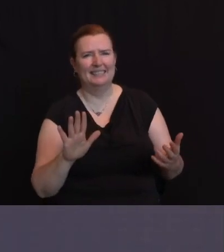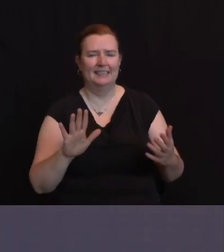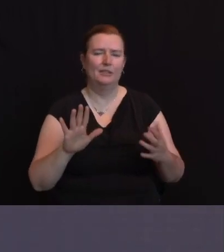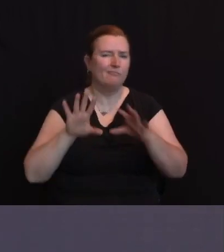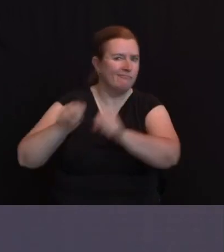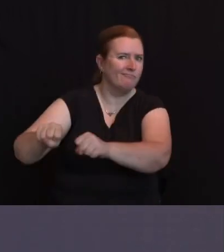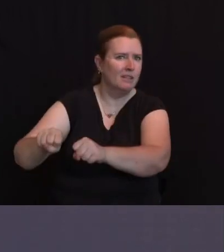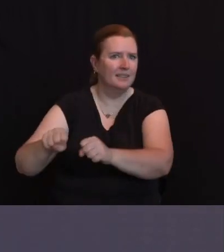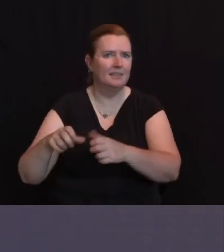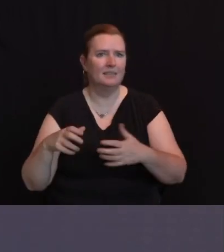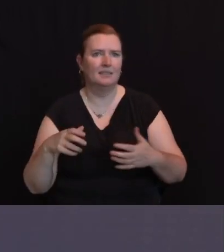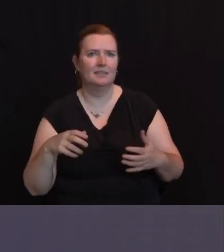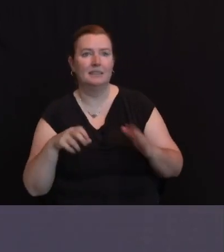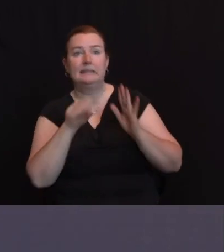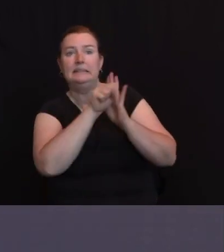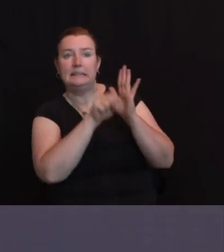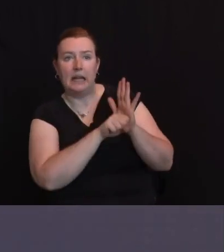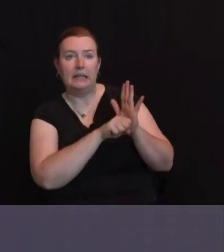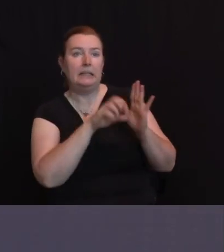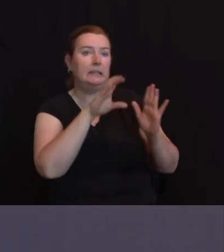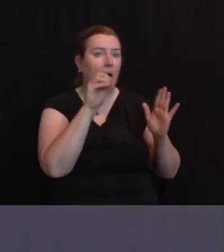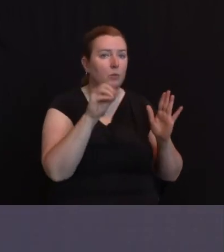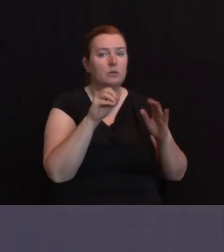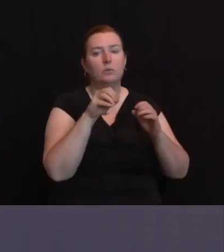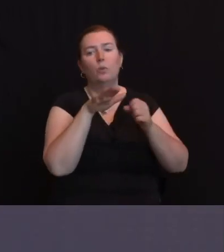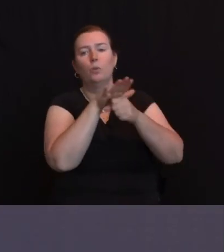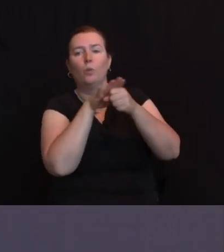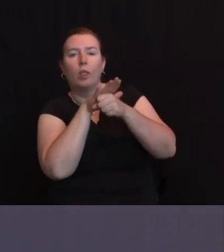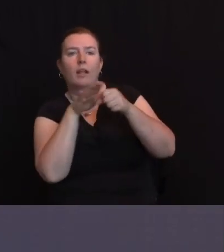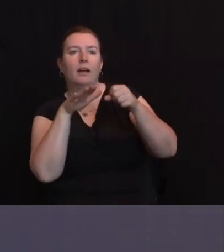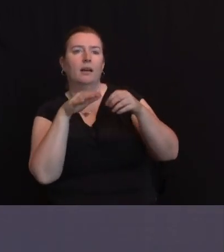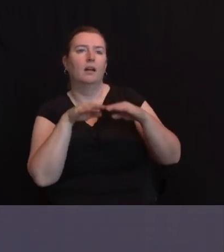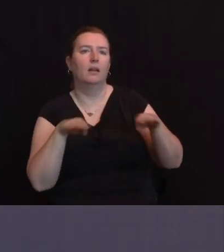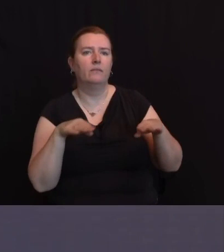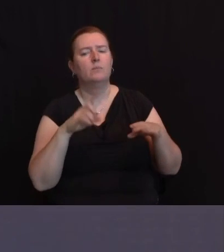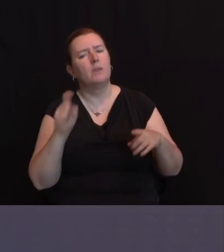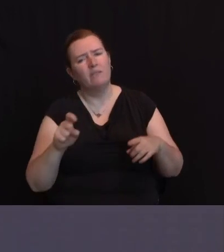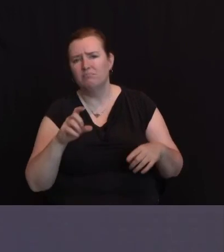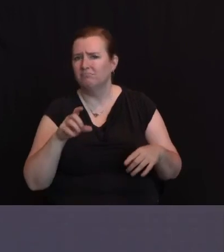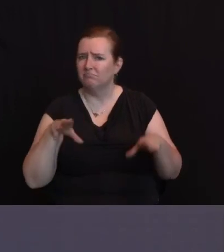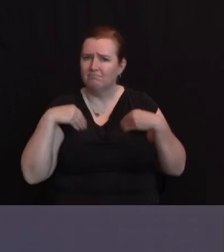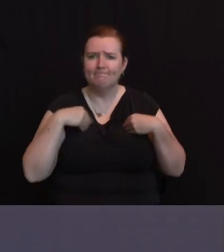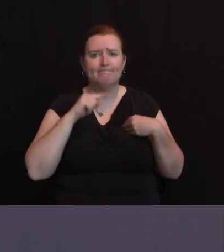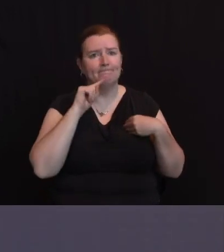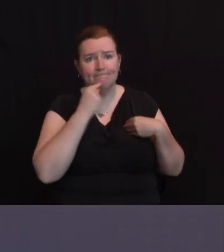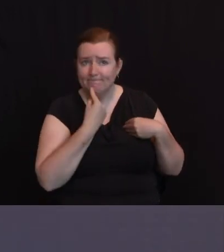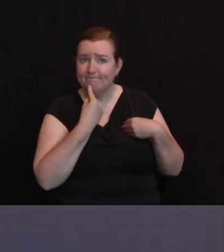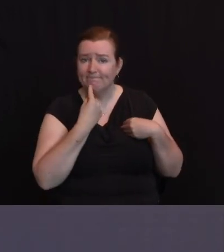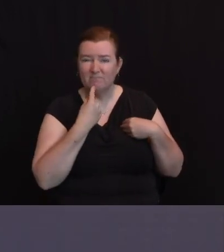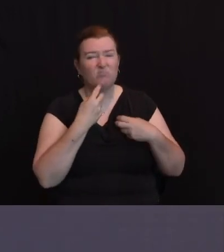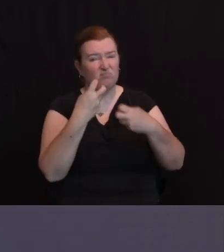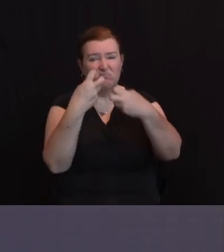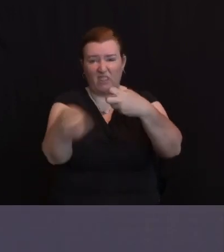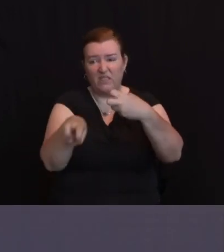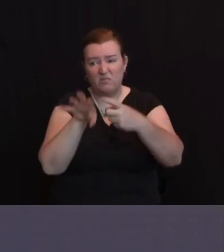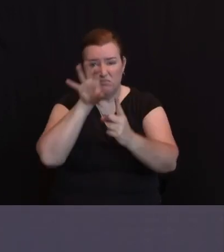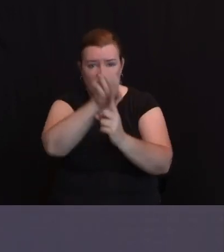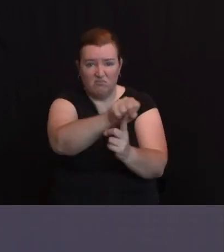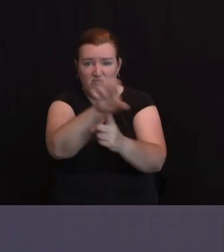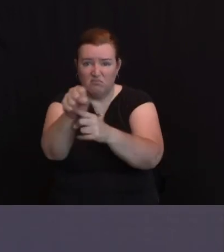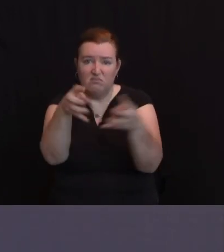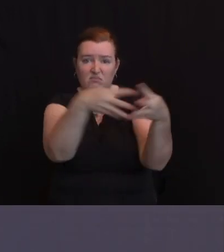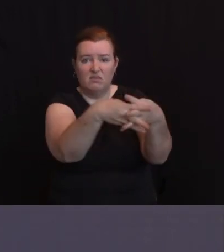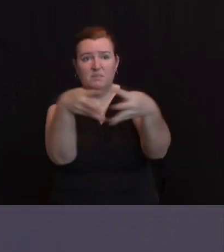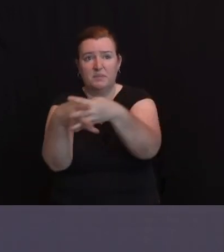local levels, this is something we're taking very seriously. But for obvious reasons, it is harder to get your arms around a